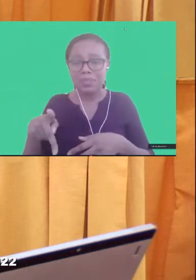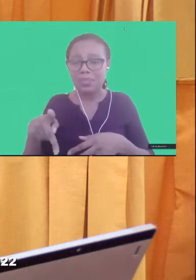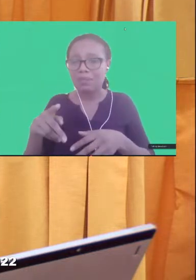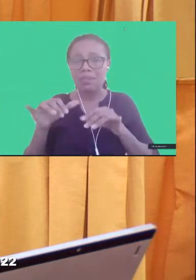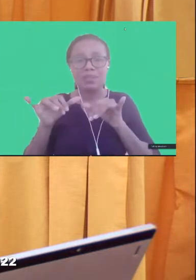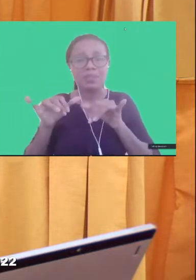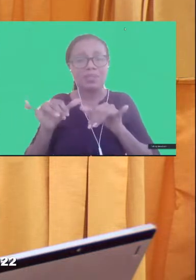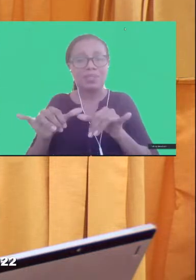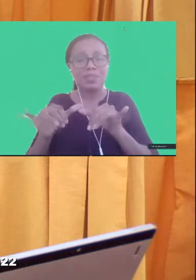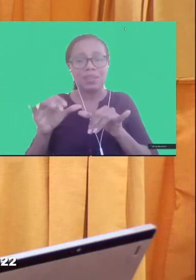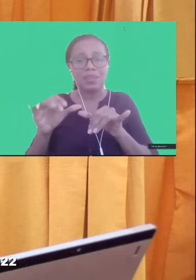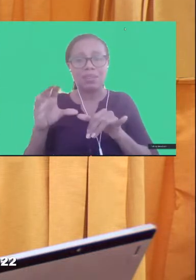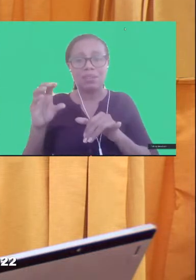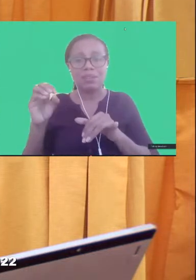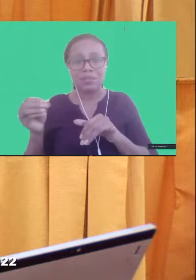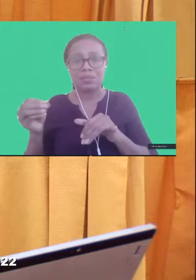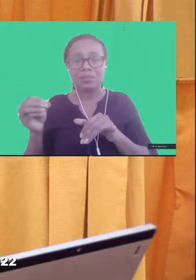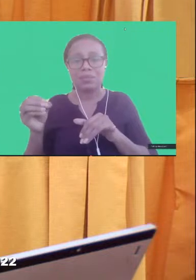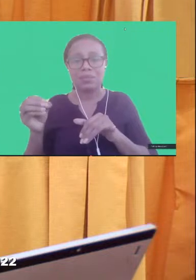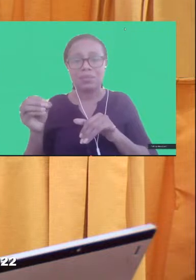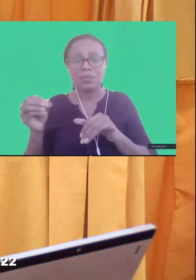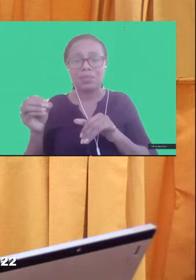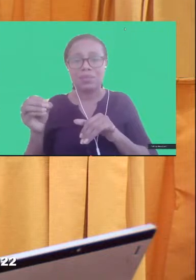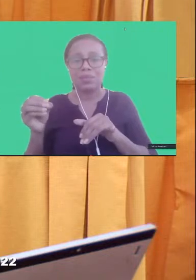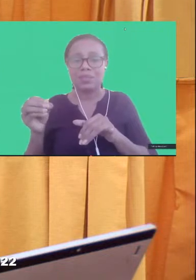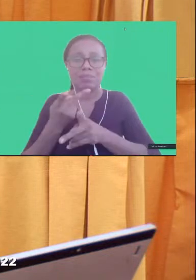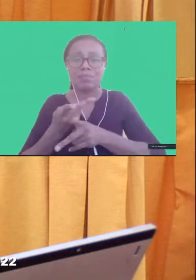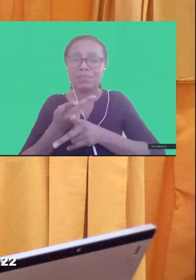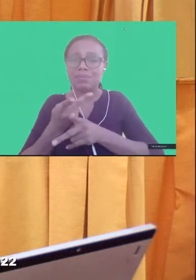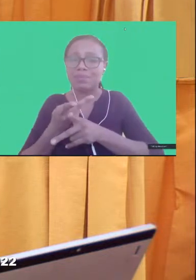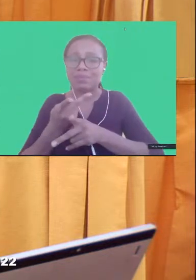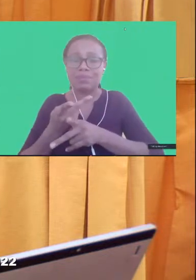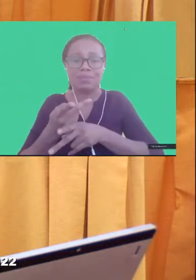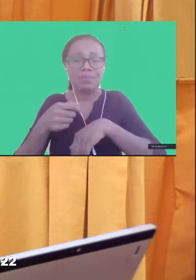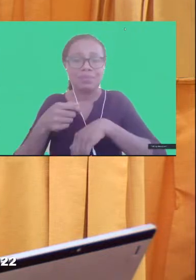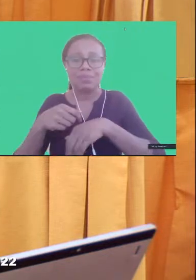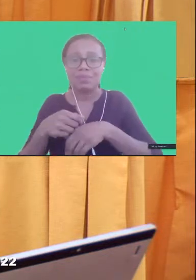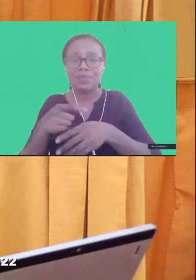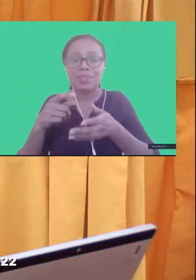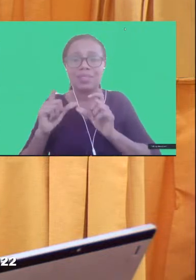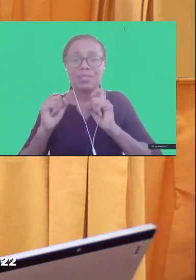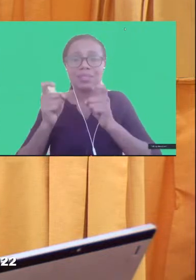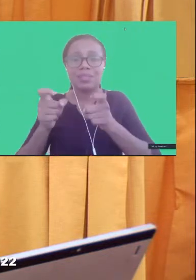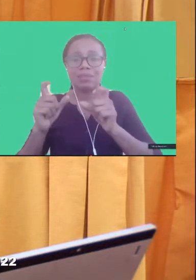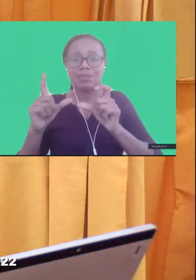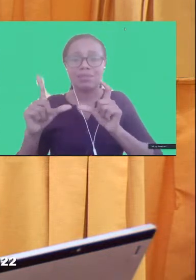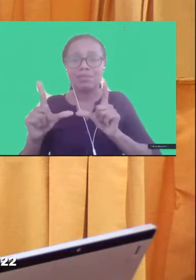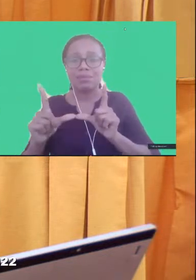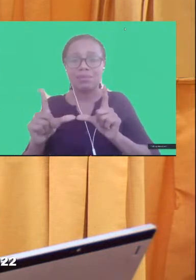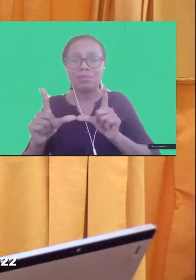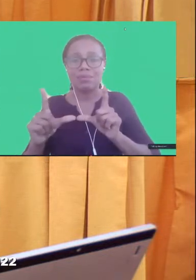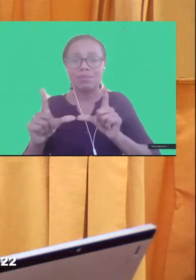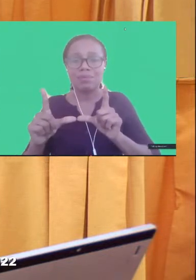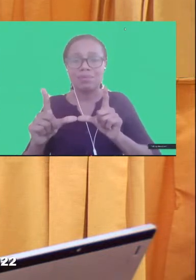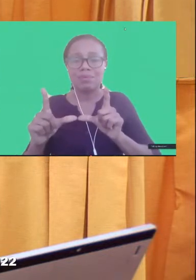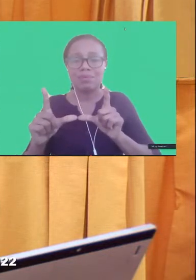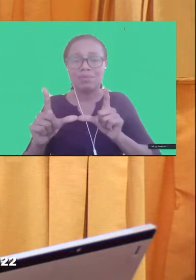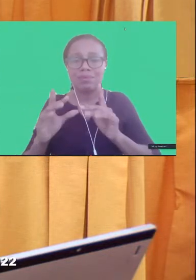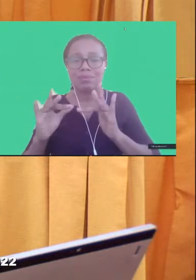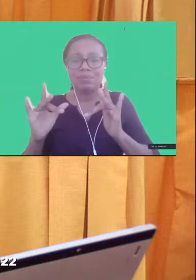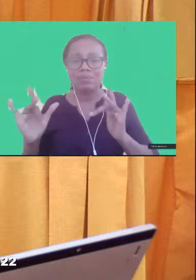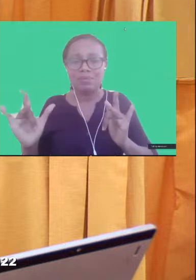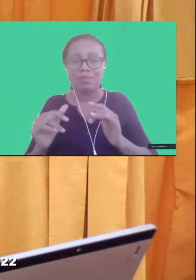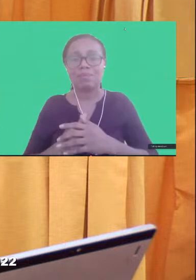license, and they're also going to be competing with integrated other IPPs, which